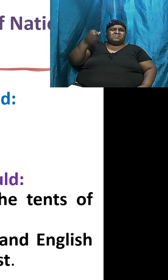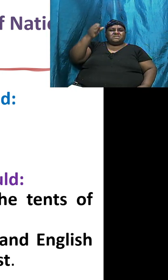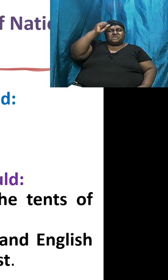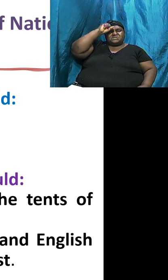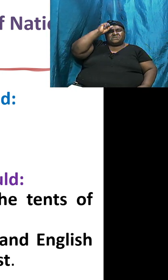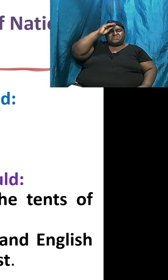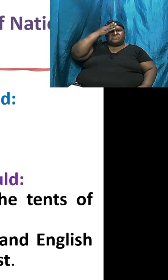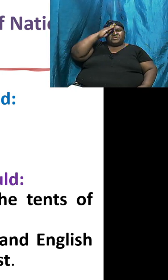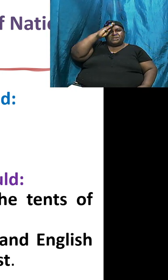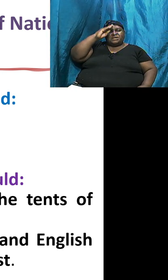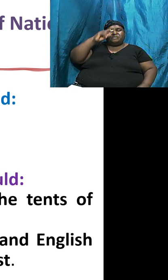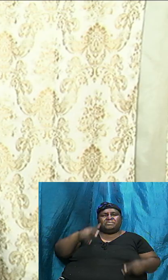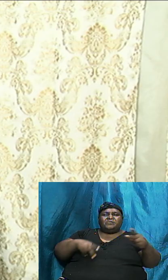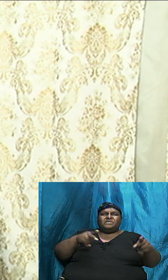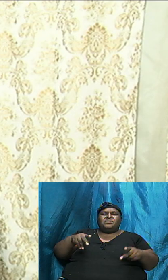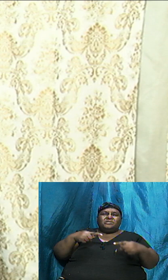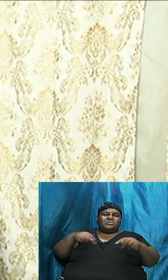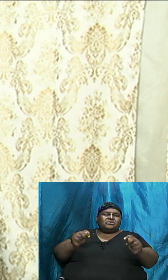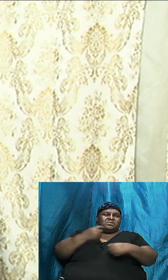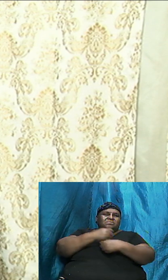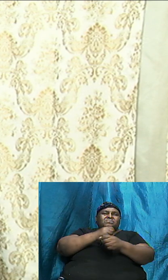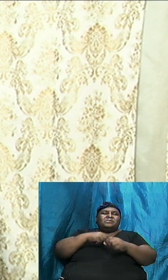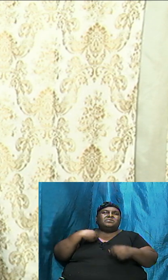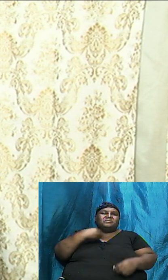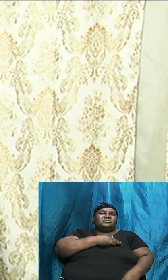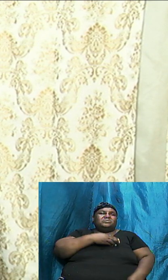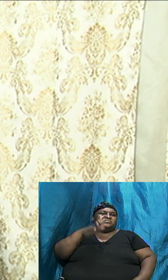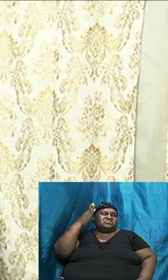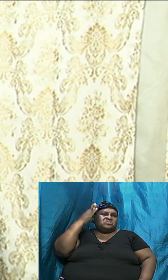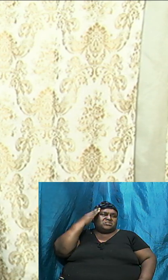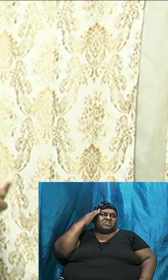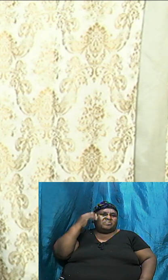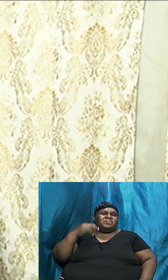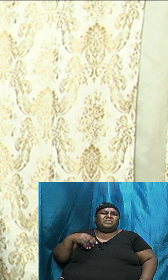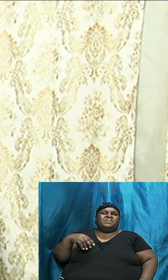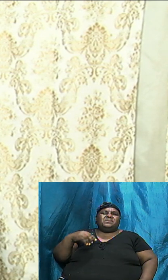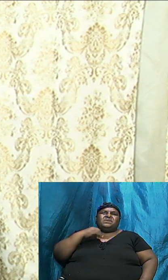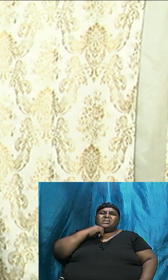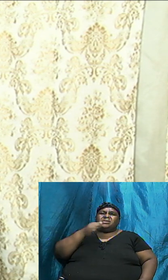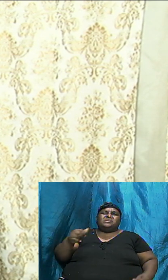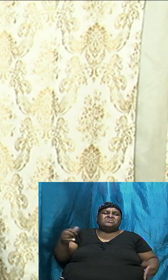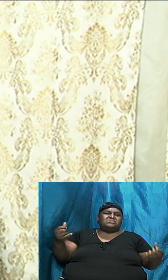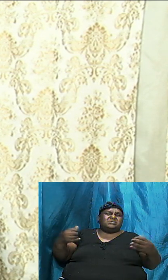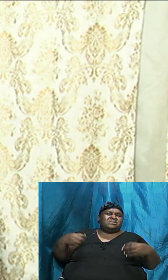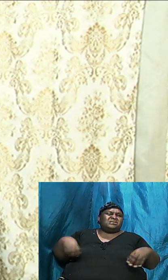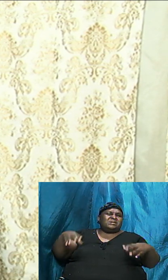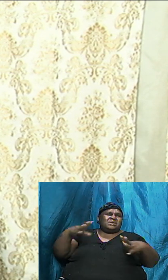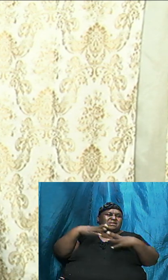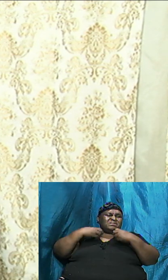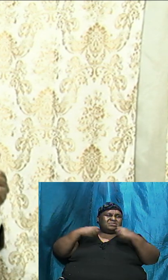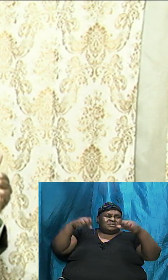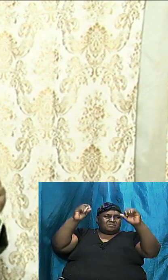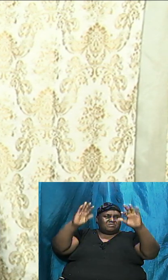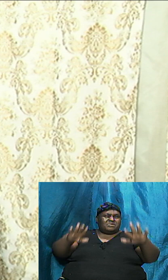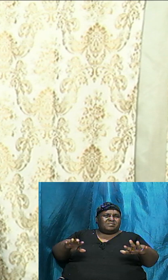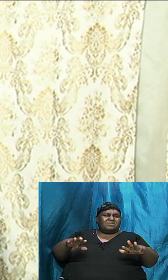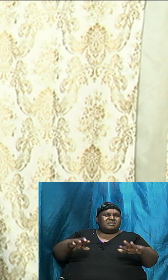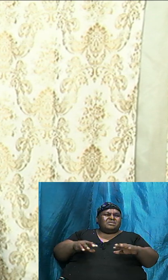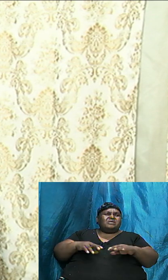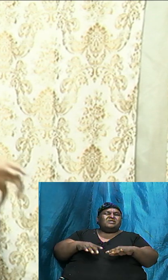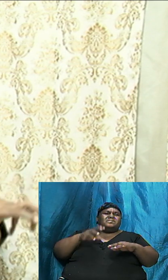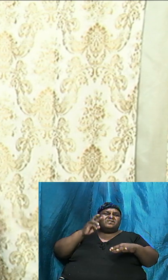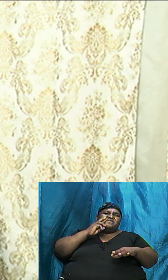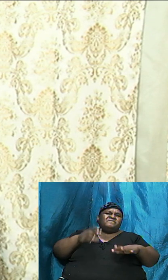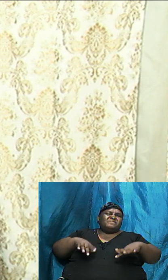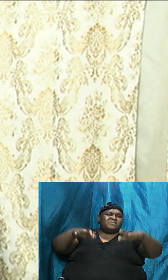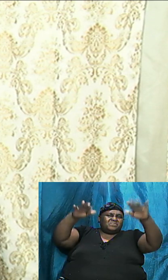Try To Let Us Know That It Is Impossible For There To Have Been A Flood All Around So That